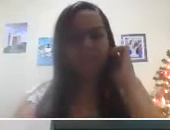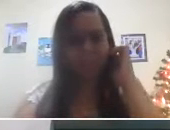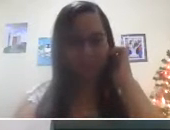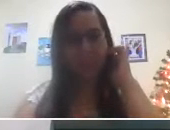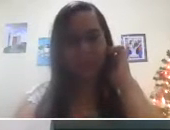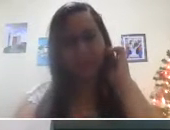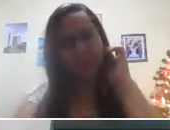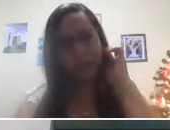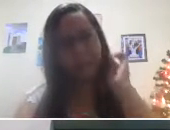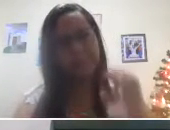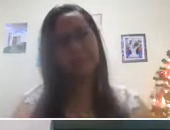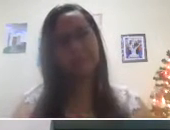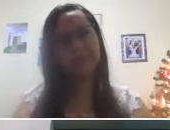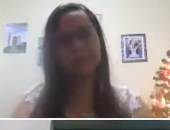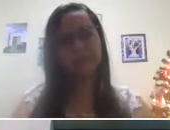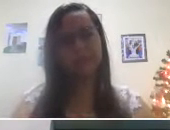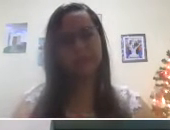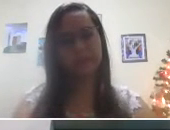They look like. Okay.